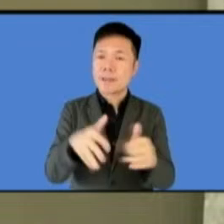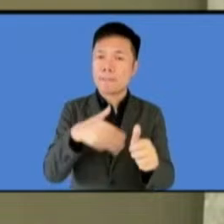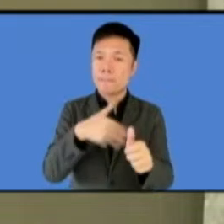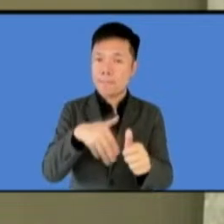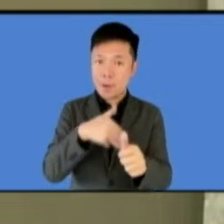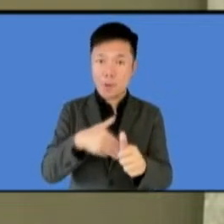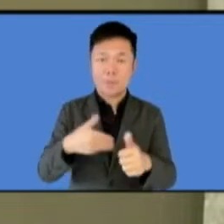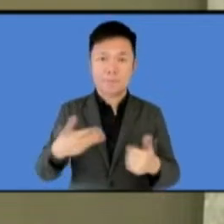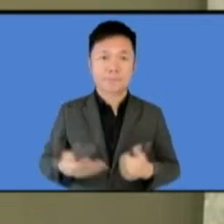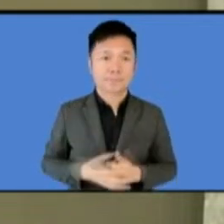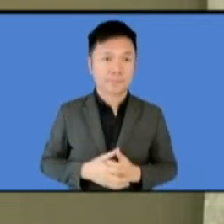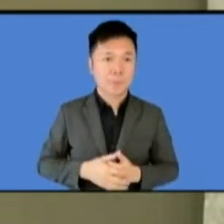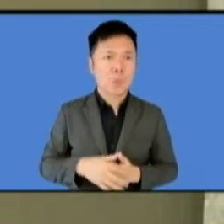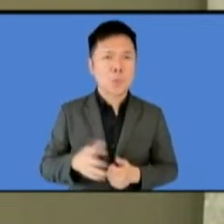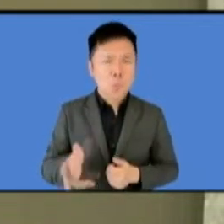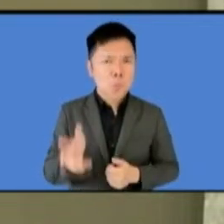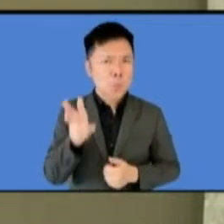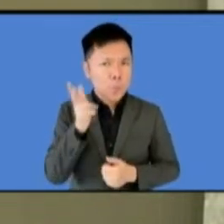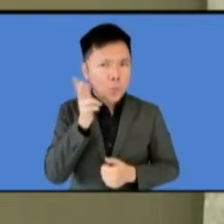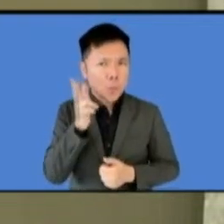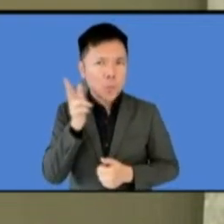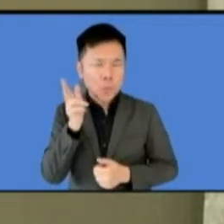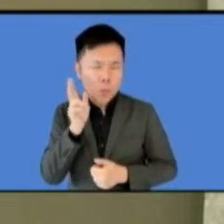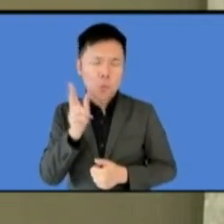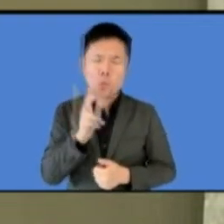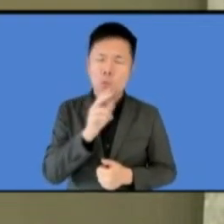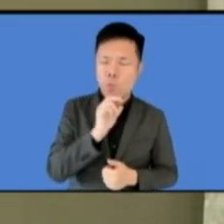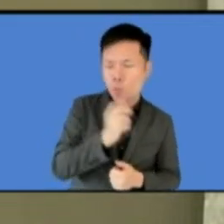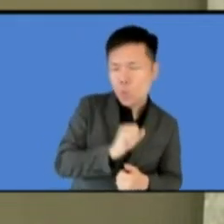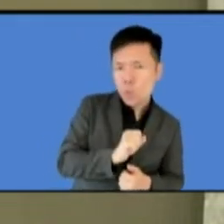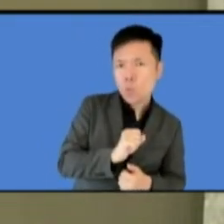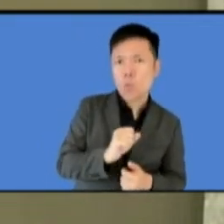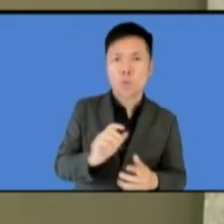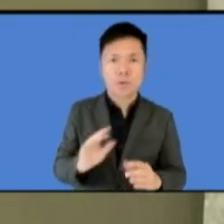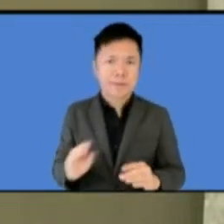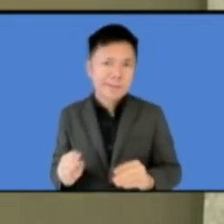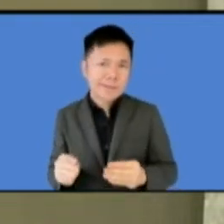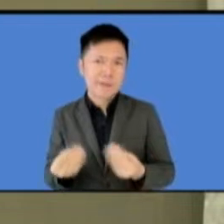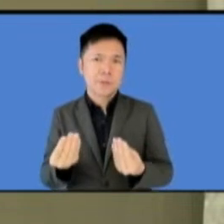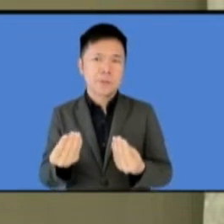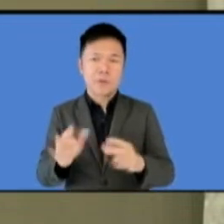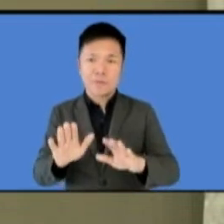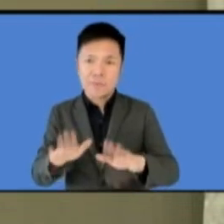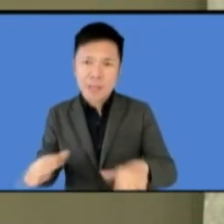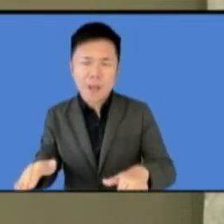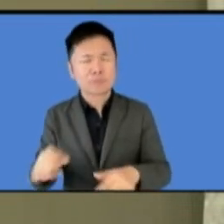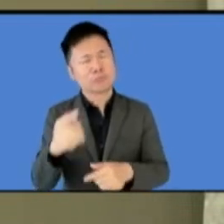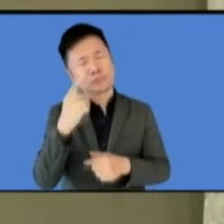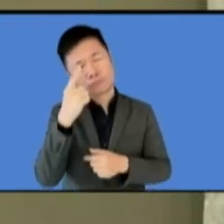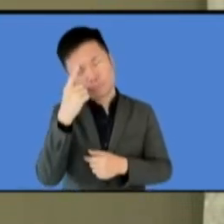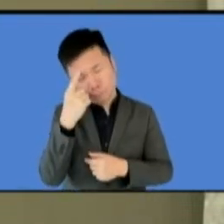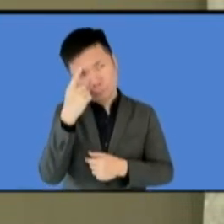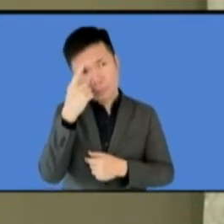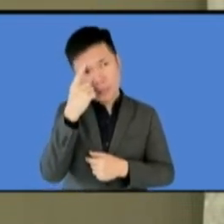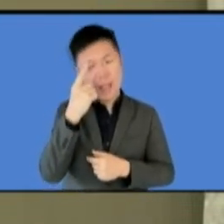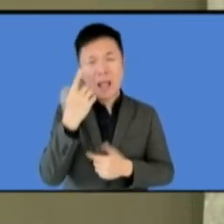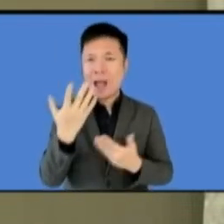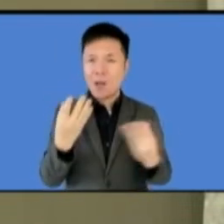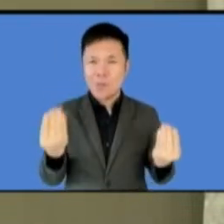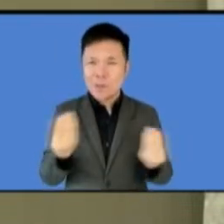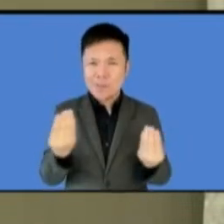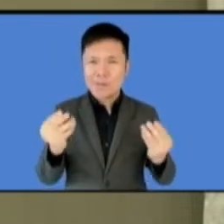will hear the voices of younger and older generations sharing their reflections on